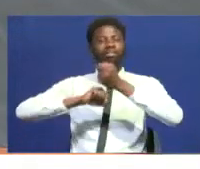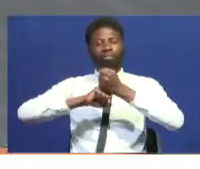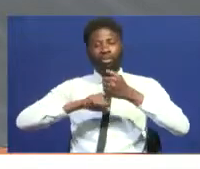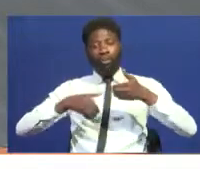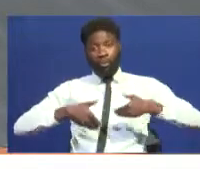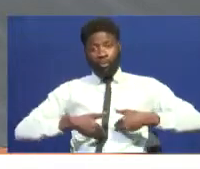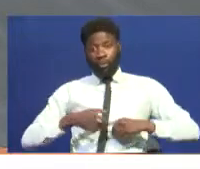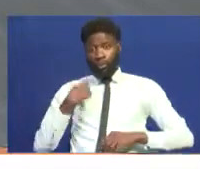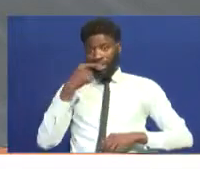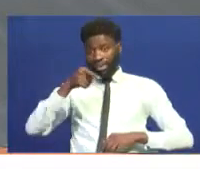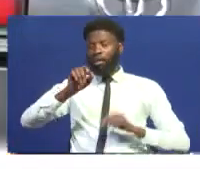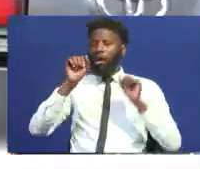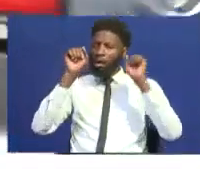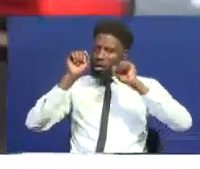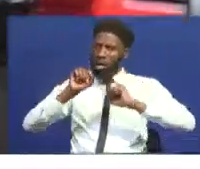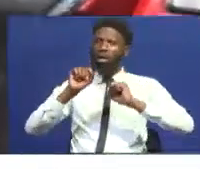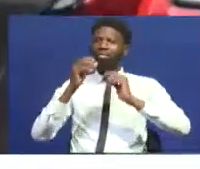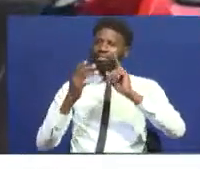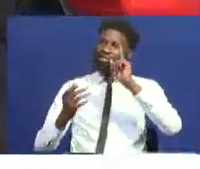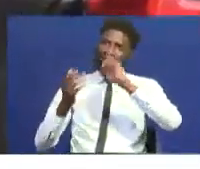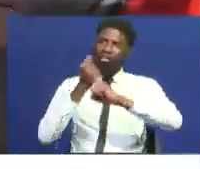in the qualifiers.